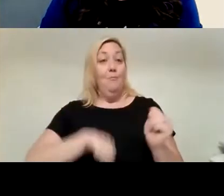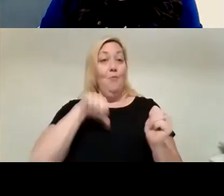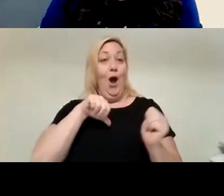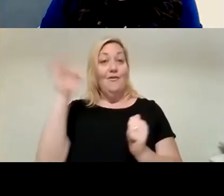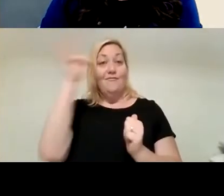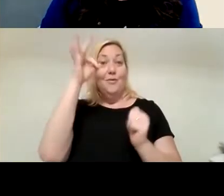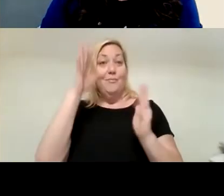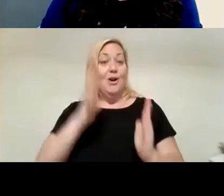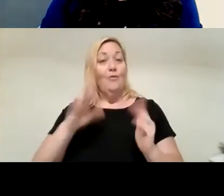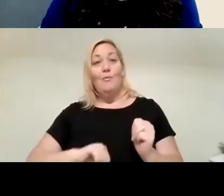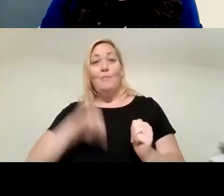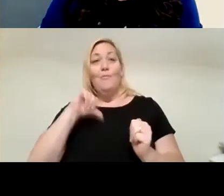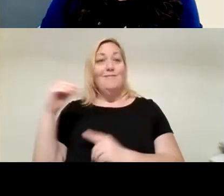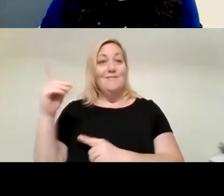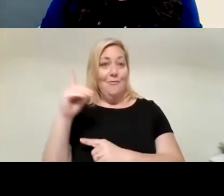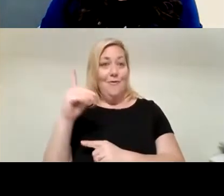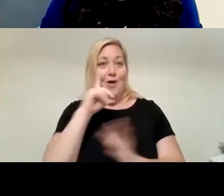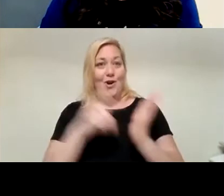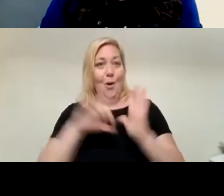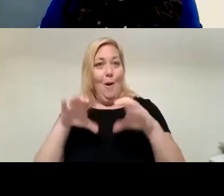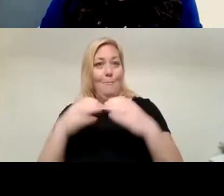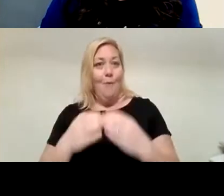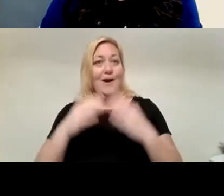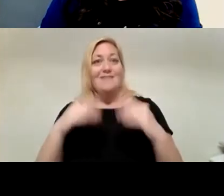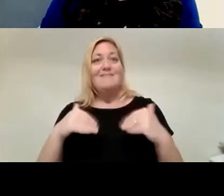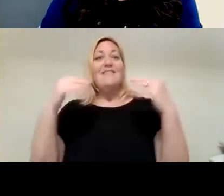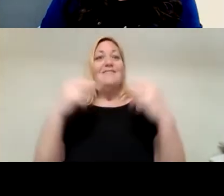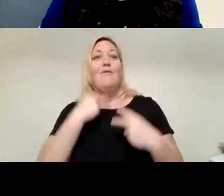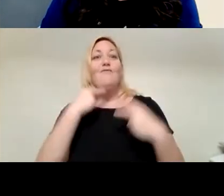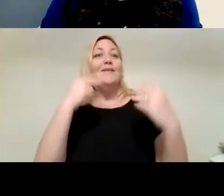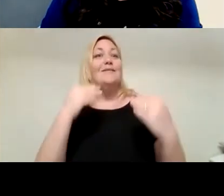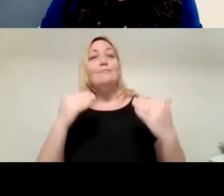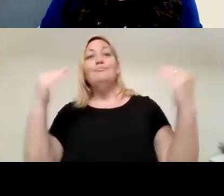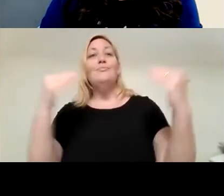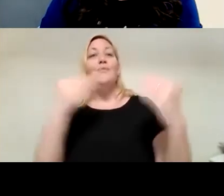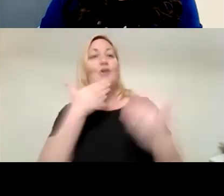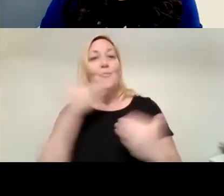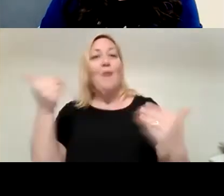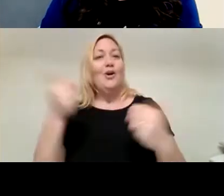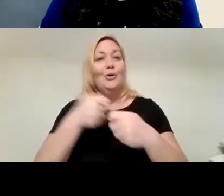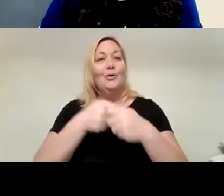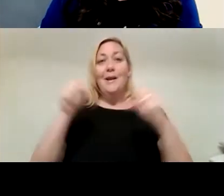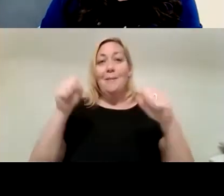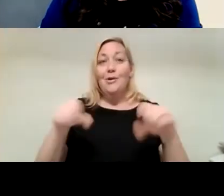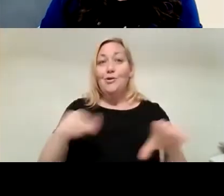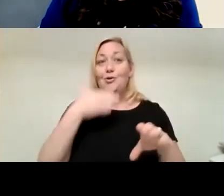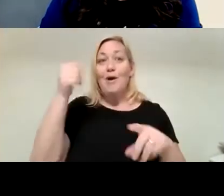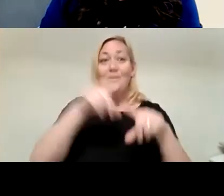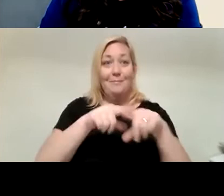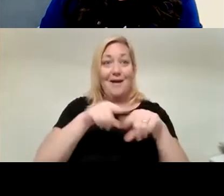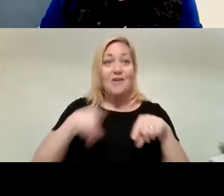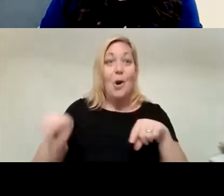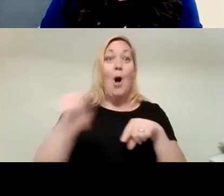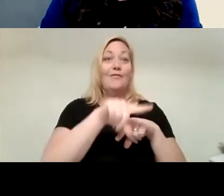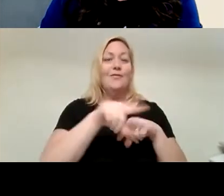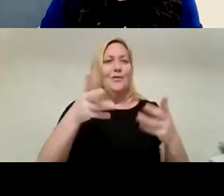proud Democrats, recognizing that our party does lift up our voices. We can always do better. And that ability to do better really depends upon all of us. And that's why I want